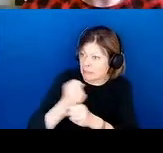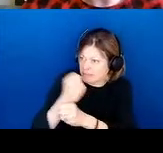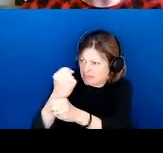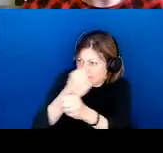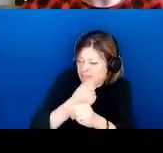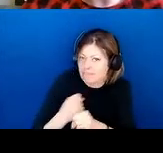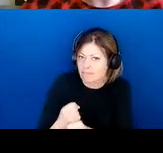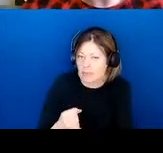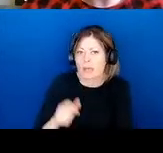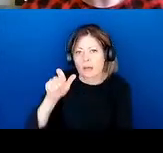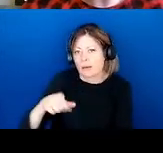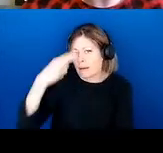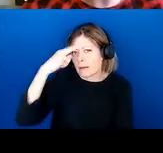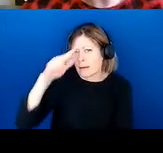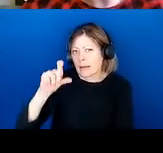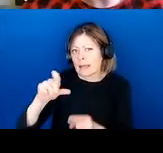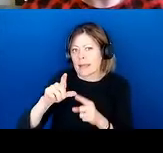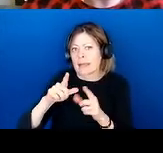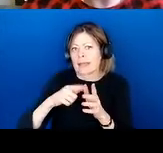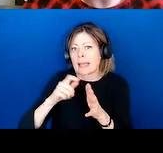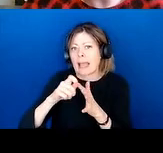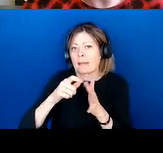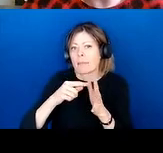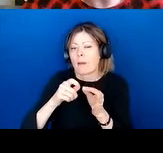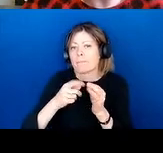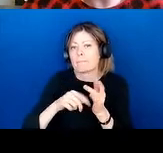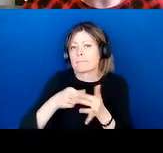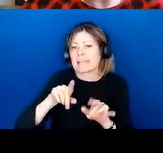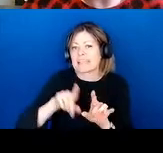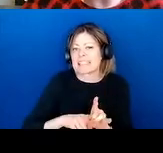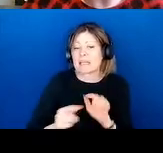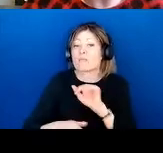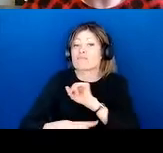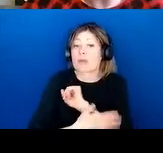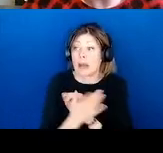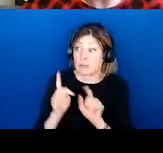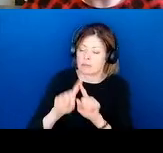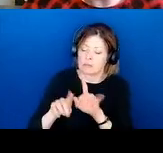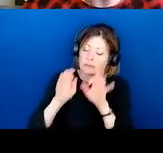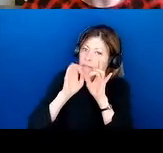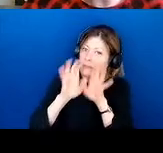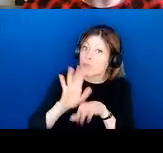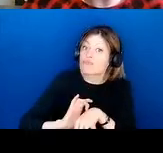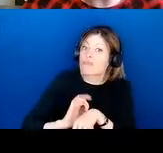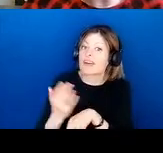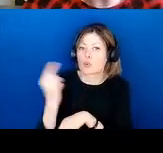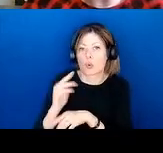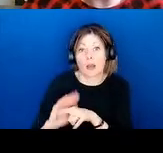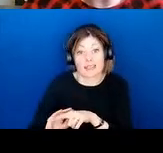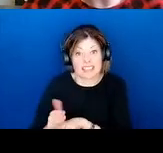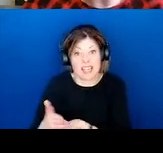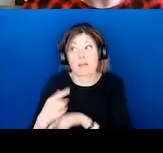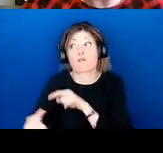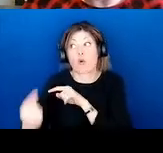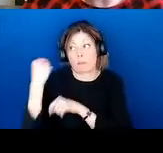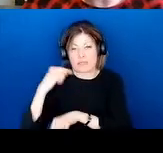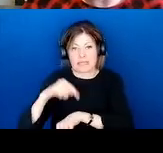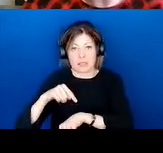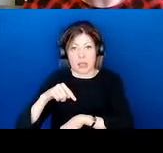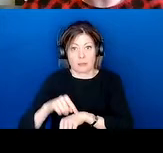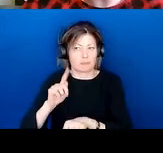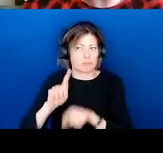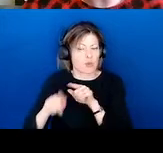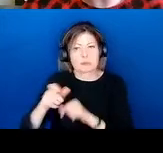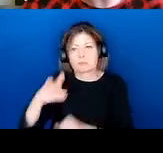Capability Brown is the most famous professional garden designer from this movement, Hamilton being less well remembered, as